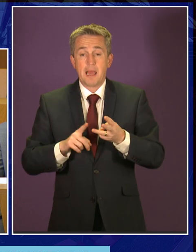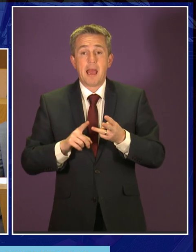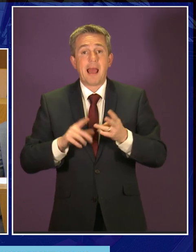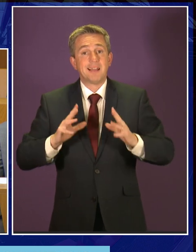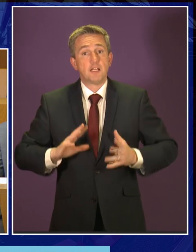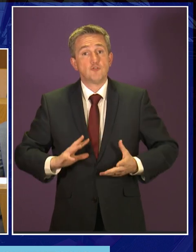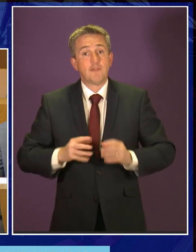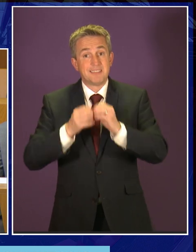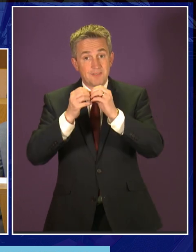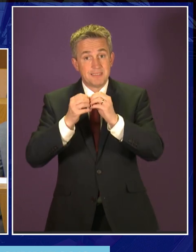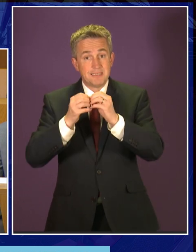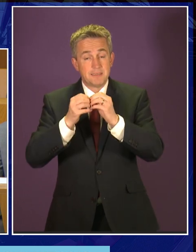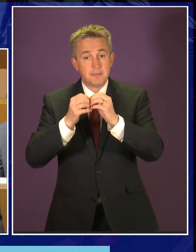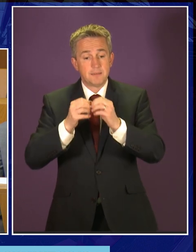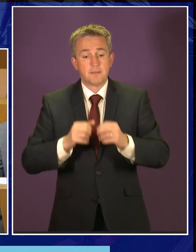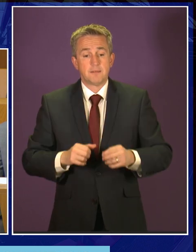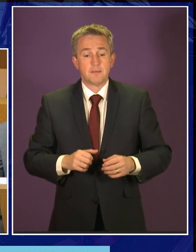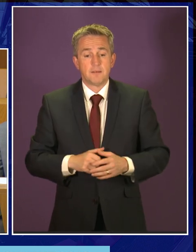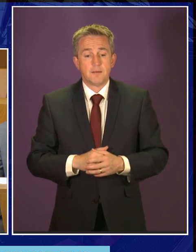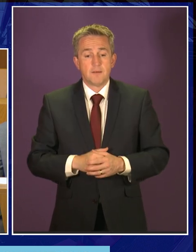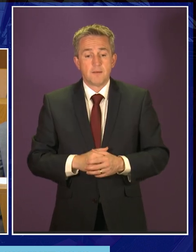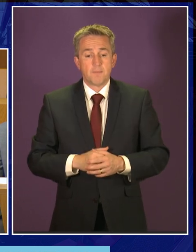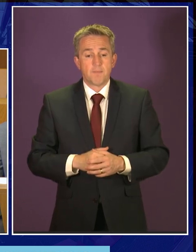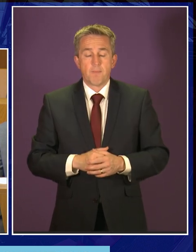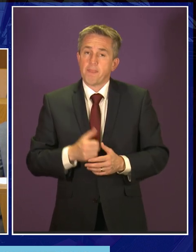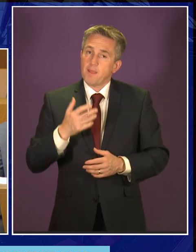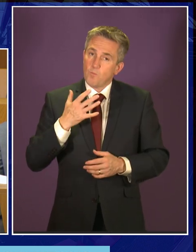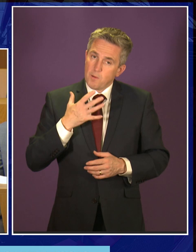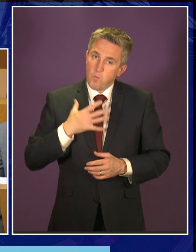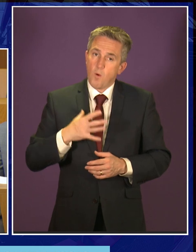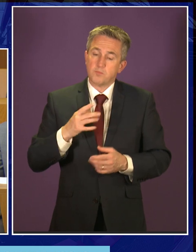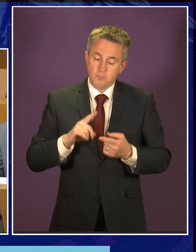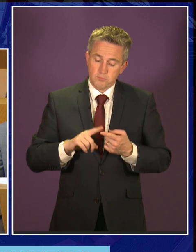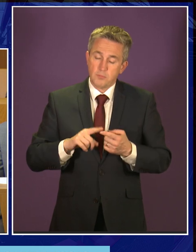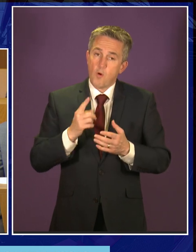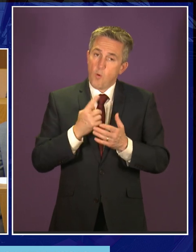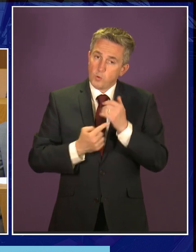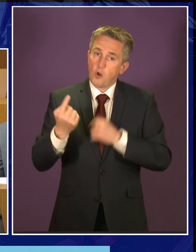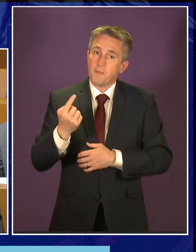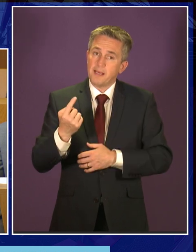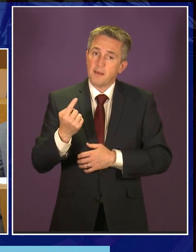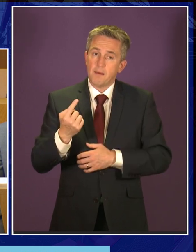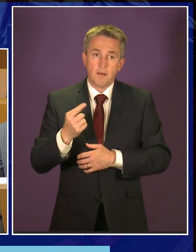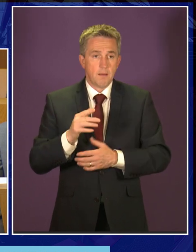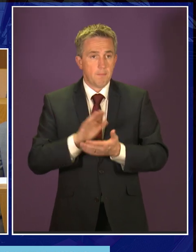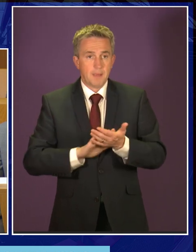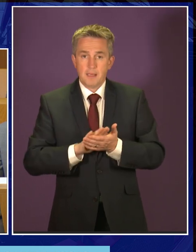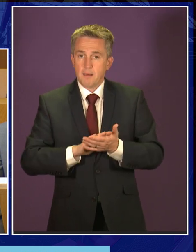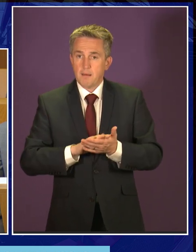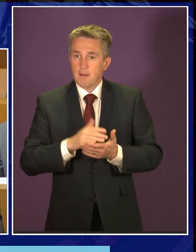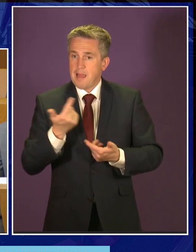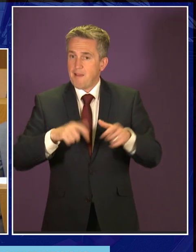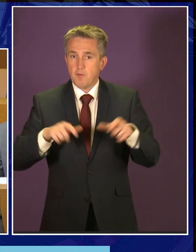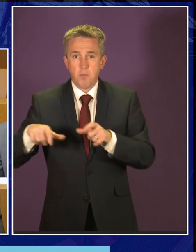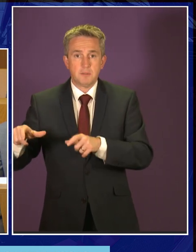First, guaranteeing one's autonomy means that everyone has an inalienable right